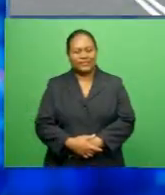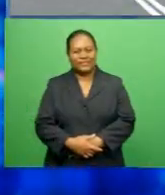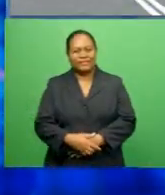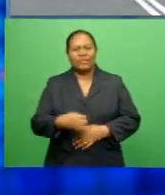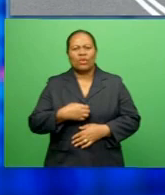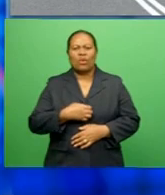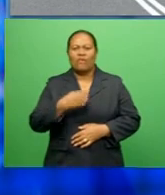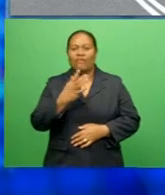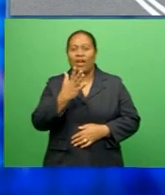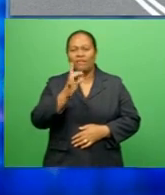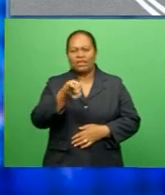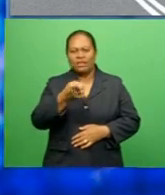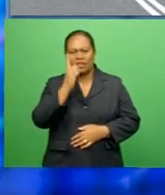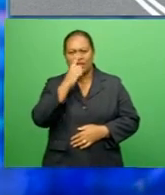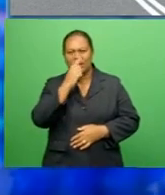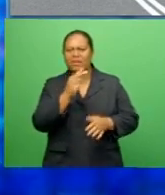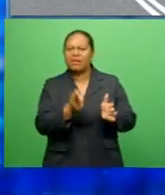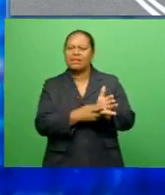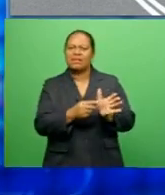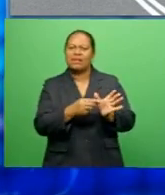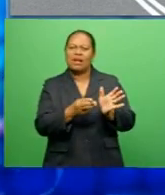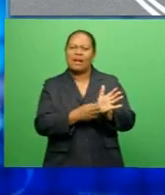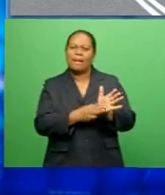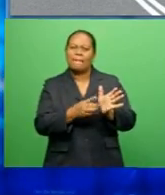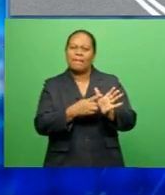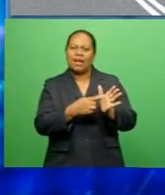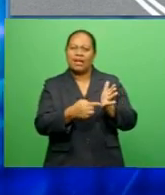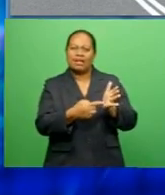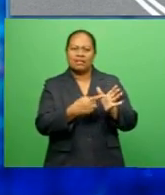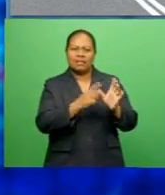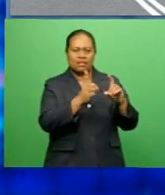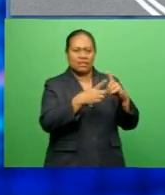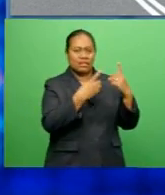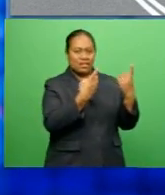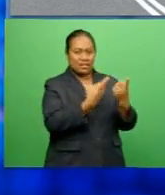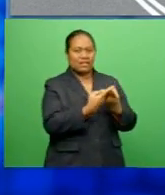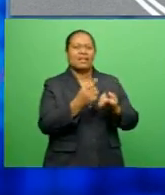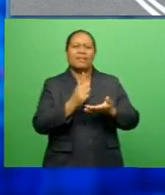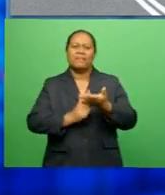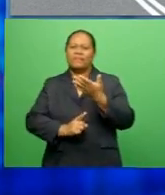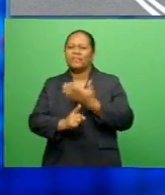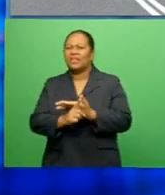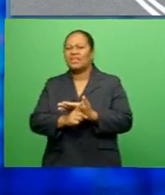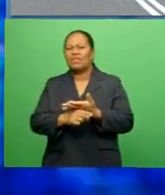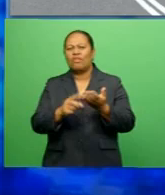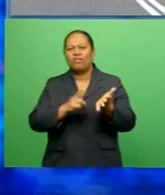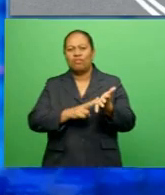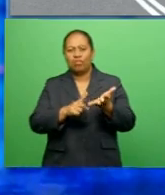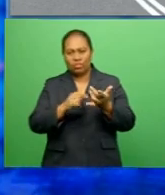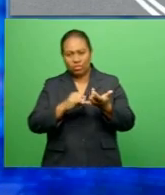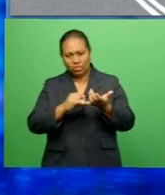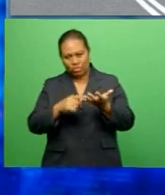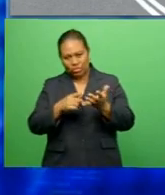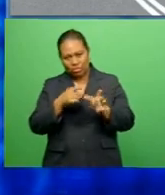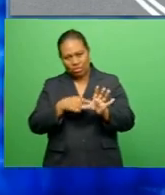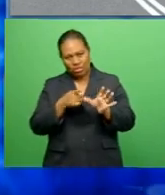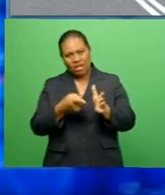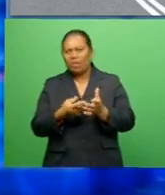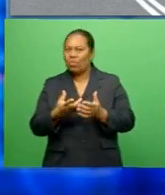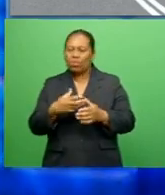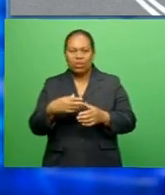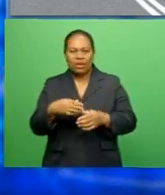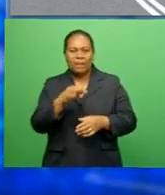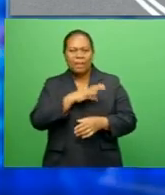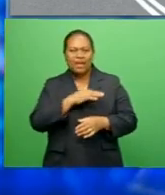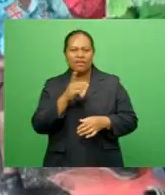Over 5,000 people in the Namata district, Maumi village and the settlements at Vusuya and Korodiri will benefit from the new Waindamu